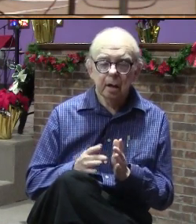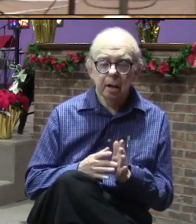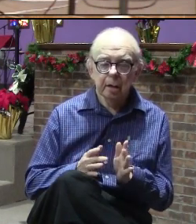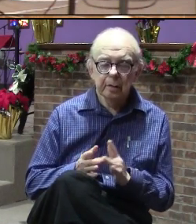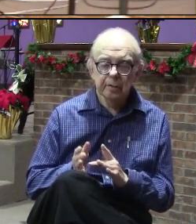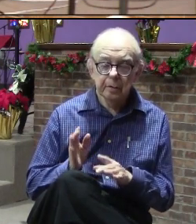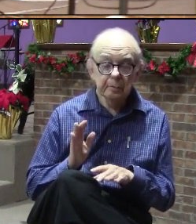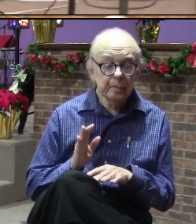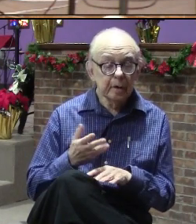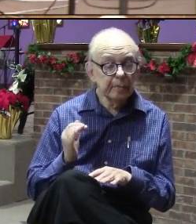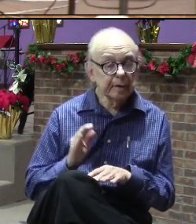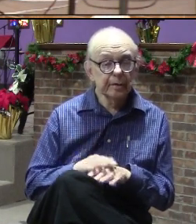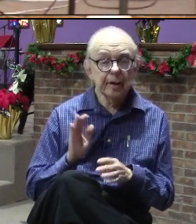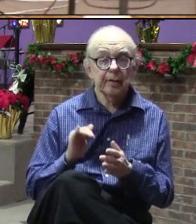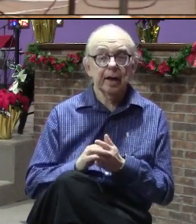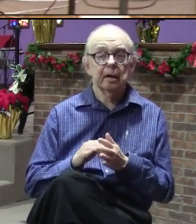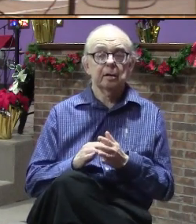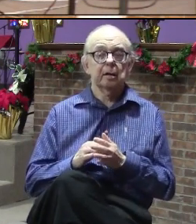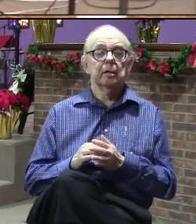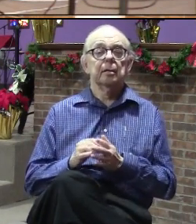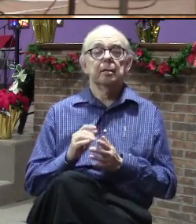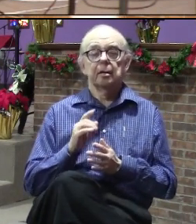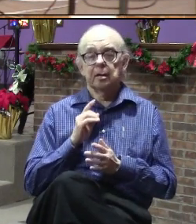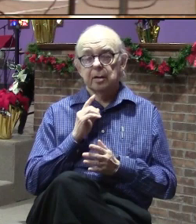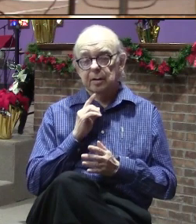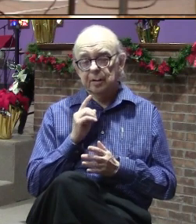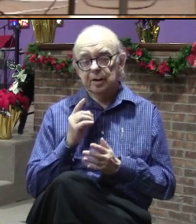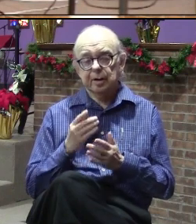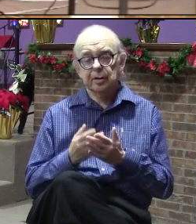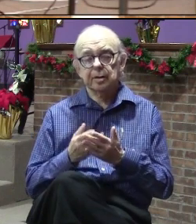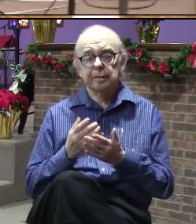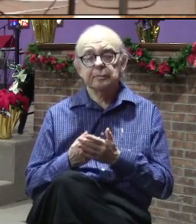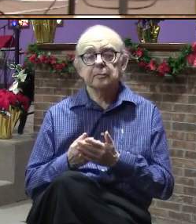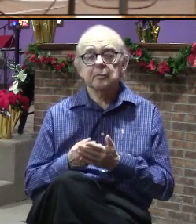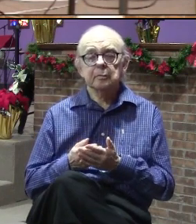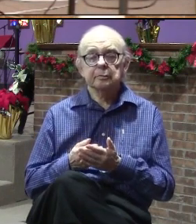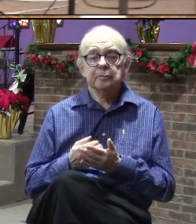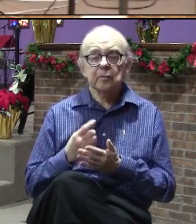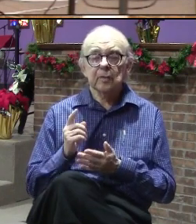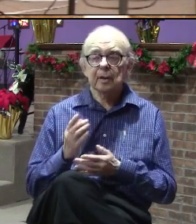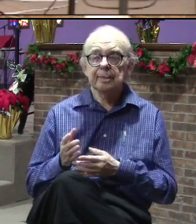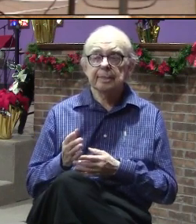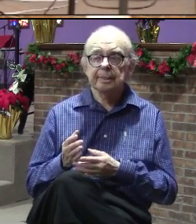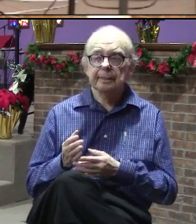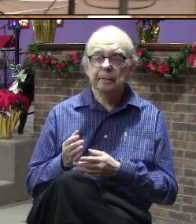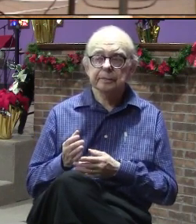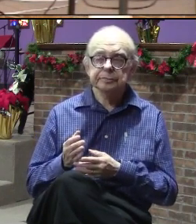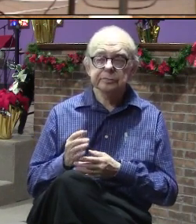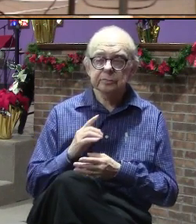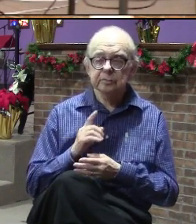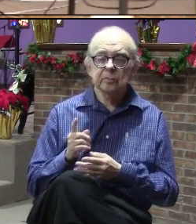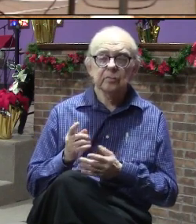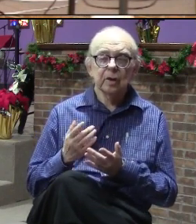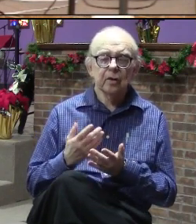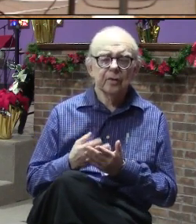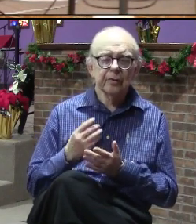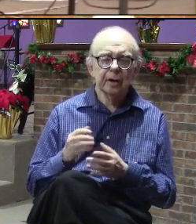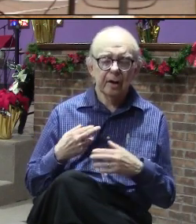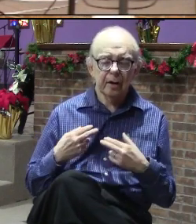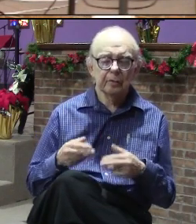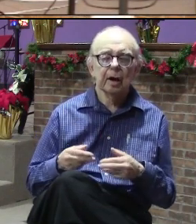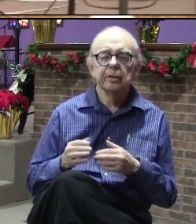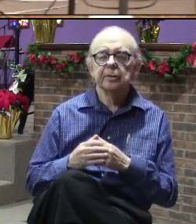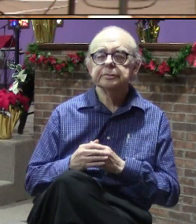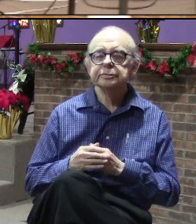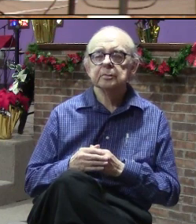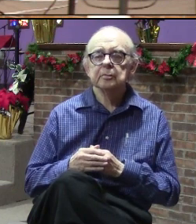than that. And really, really, really good for you, very nutritious.